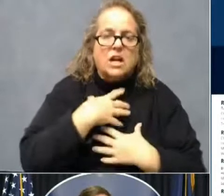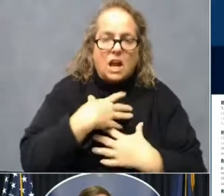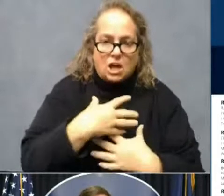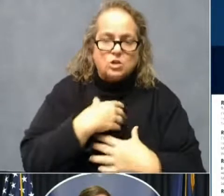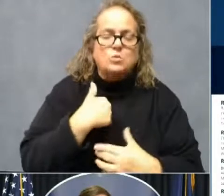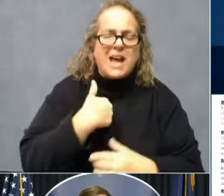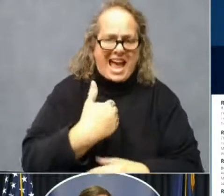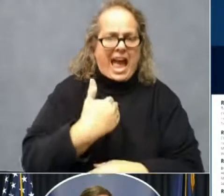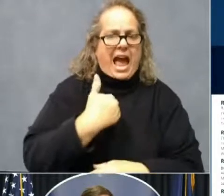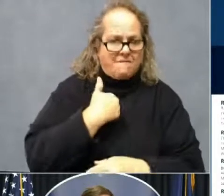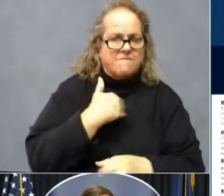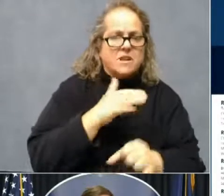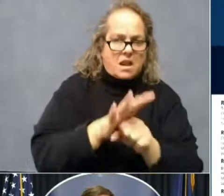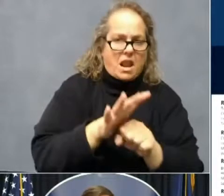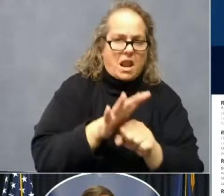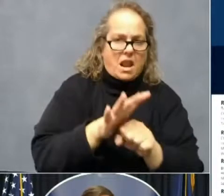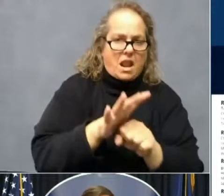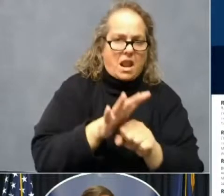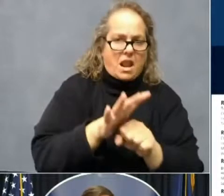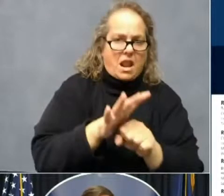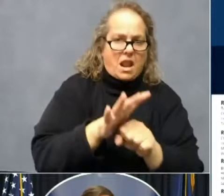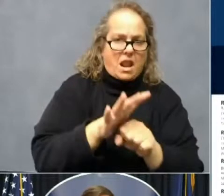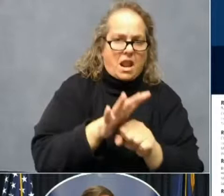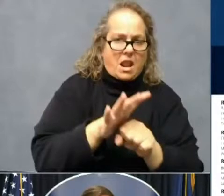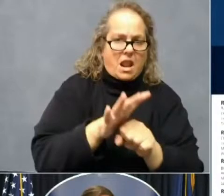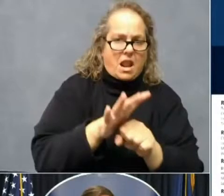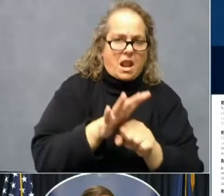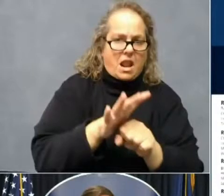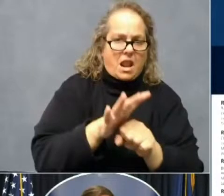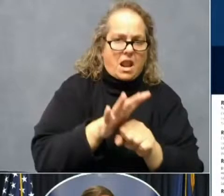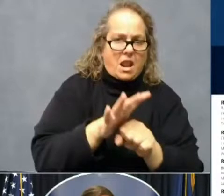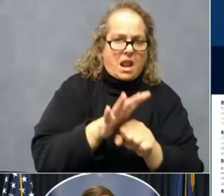continues in a way and